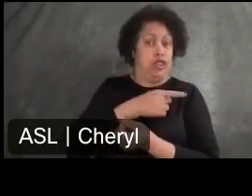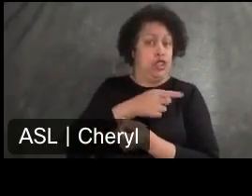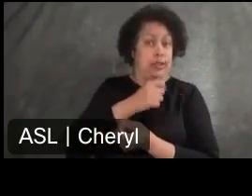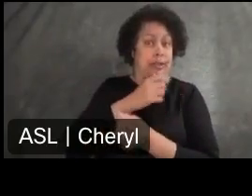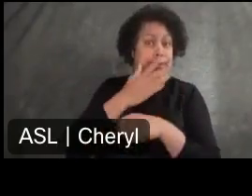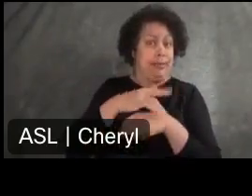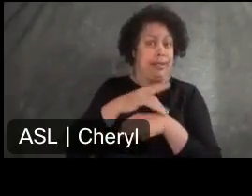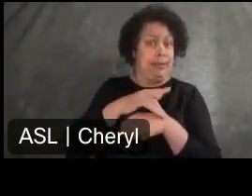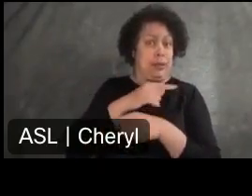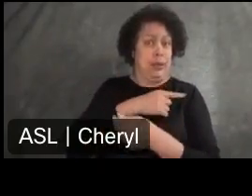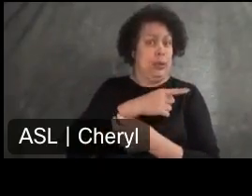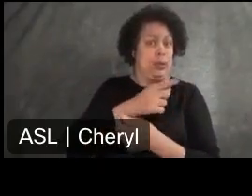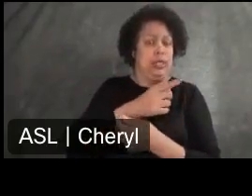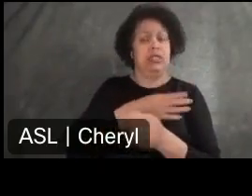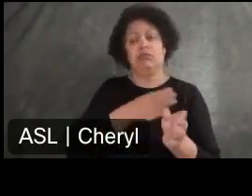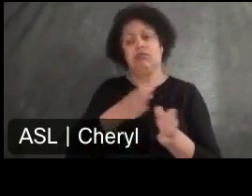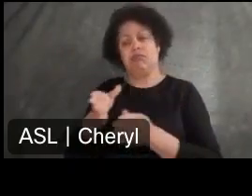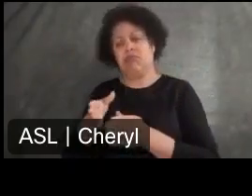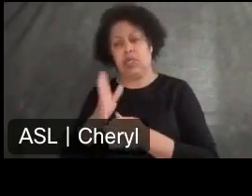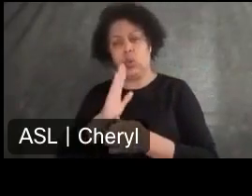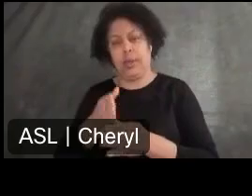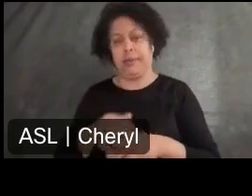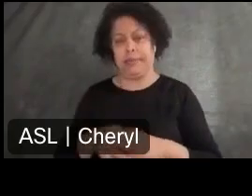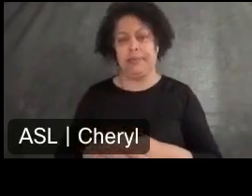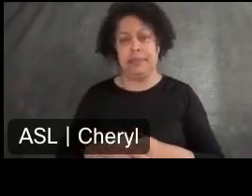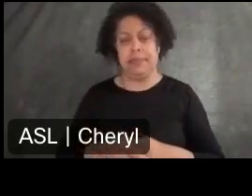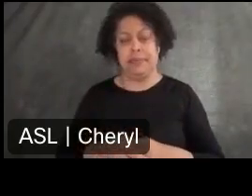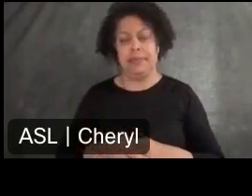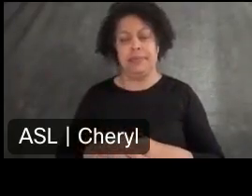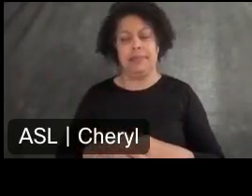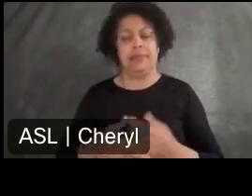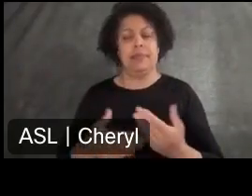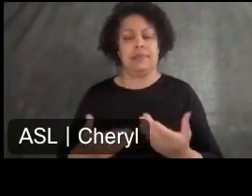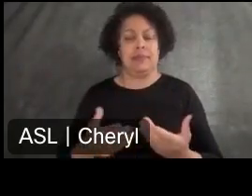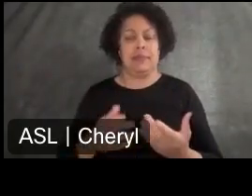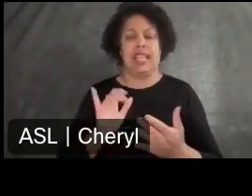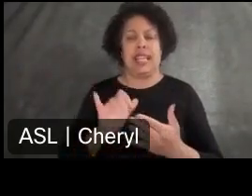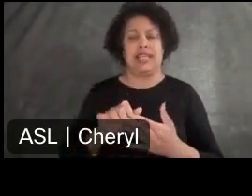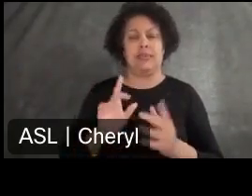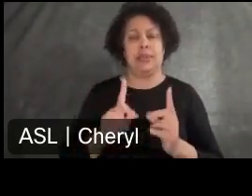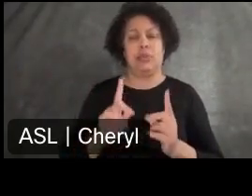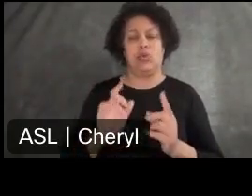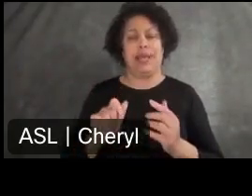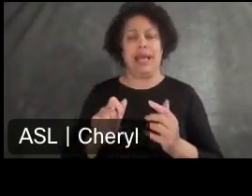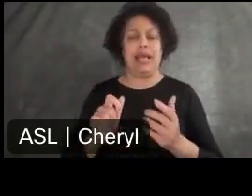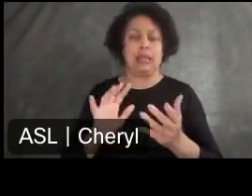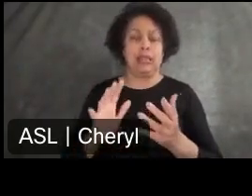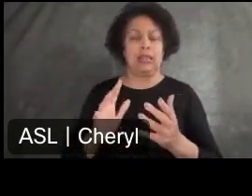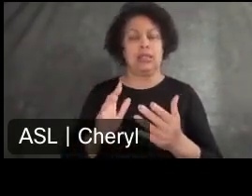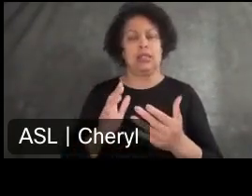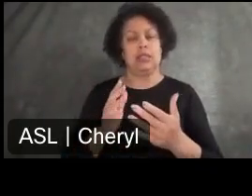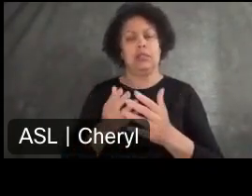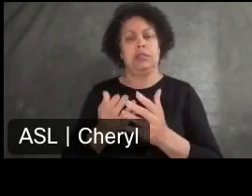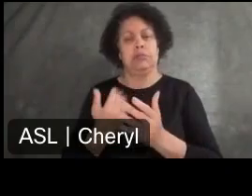not available. And so essentially they are movable. These individuals, maybe